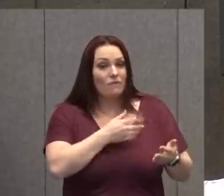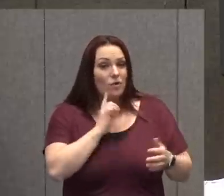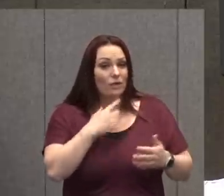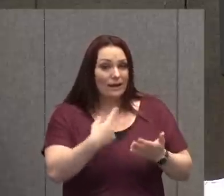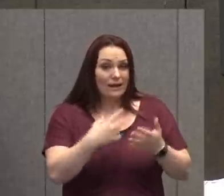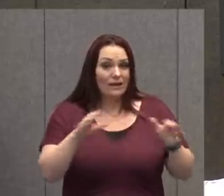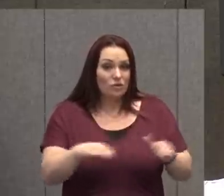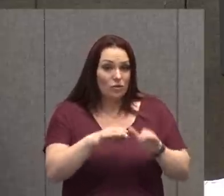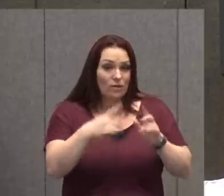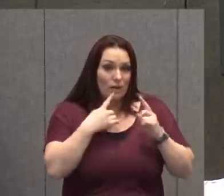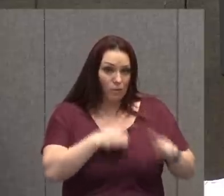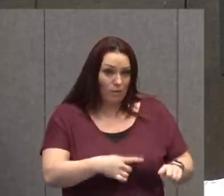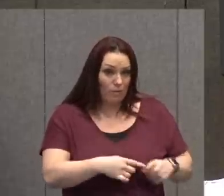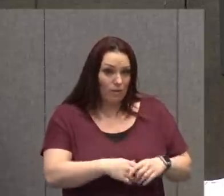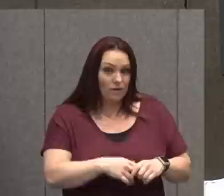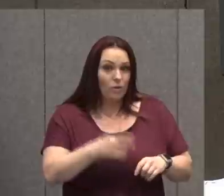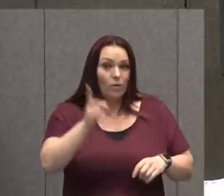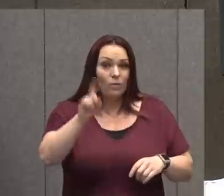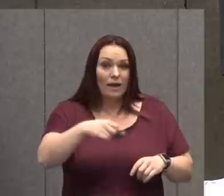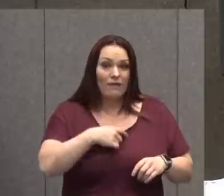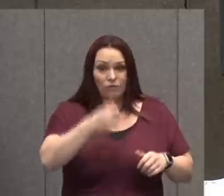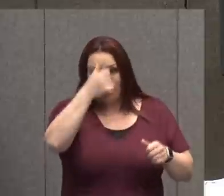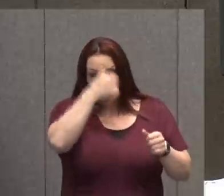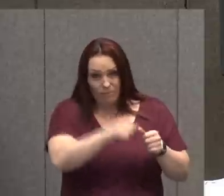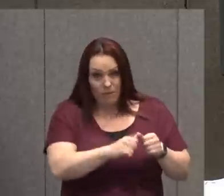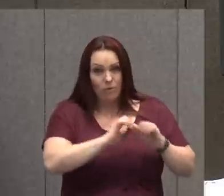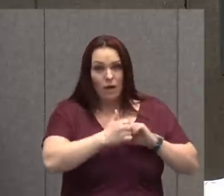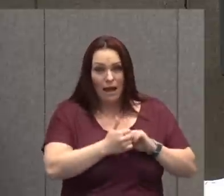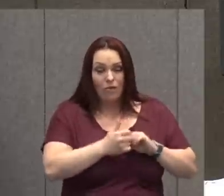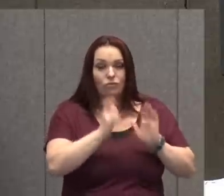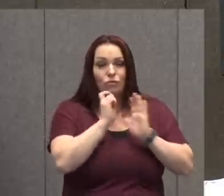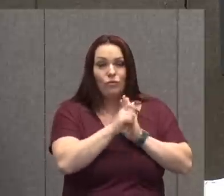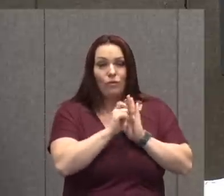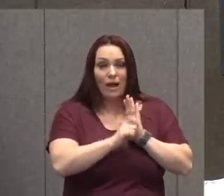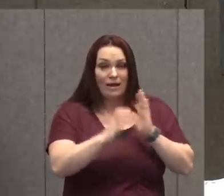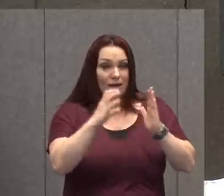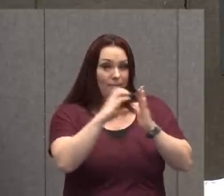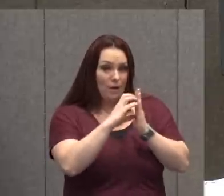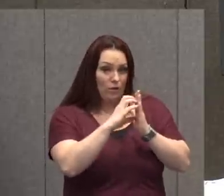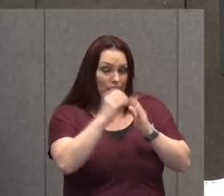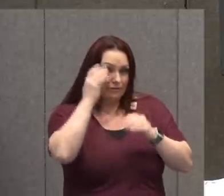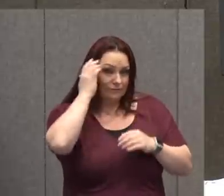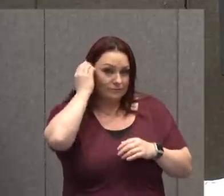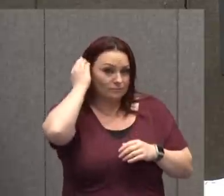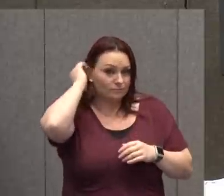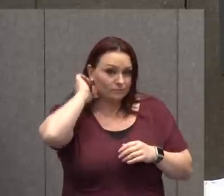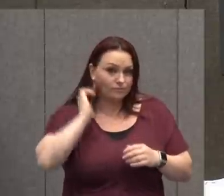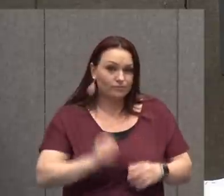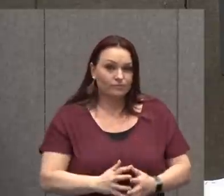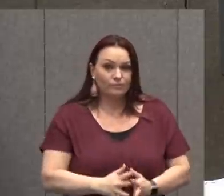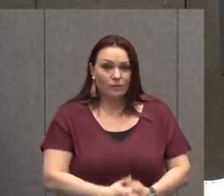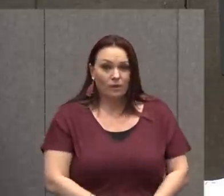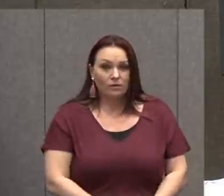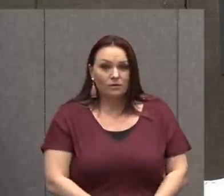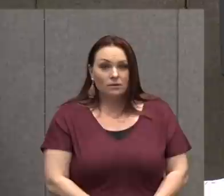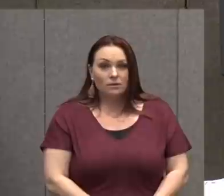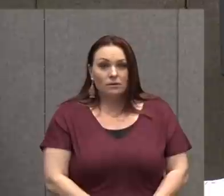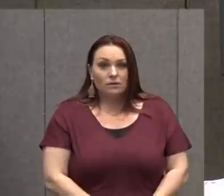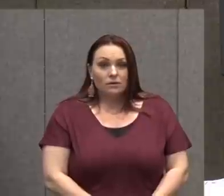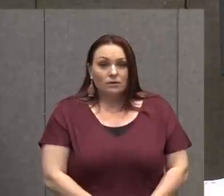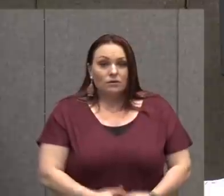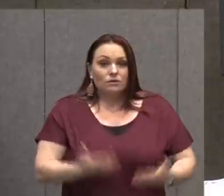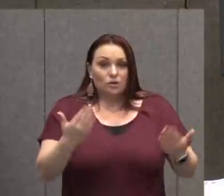report, we have to remember how to write a paragraph. So we have our